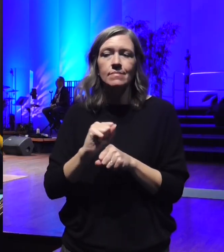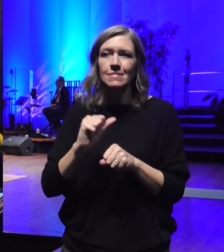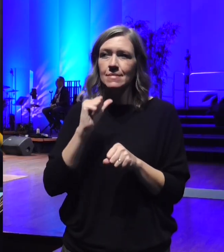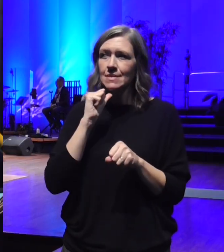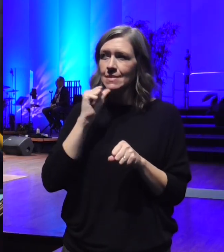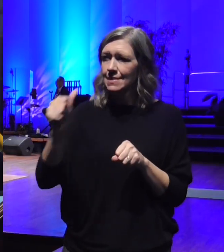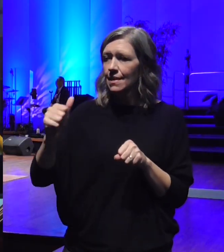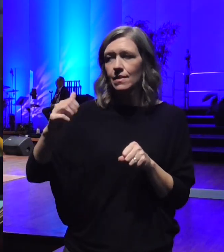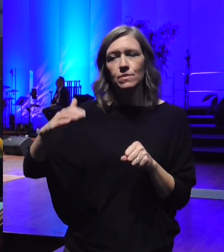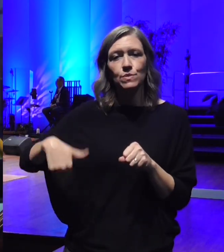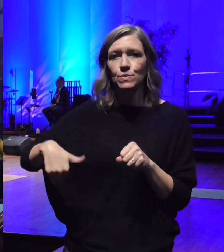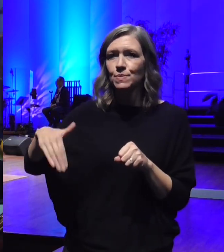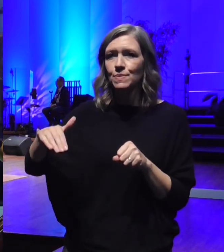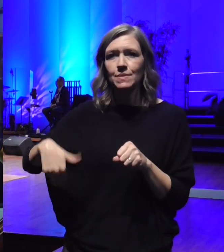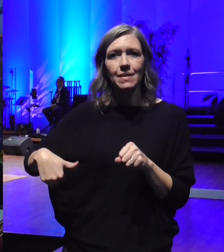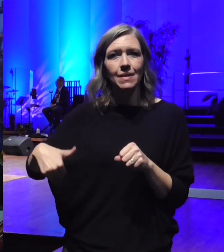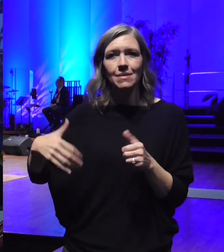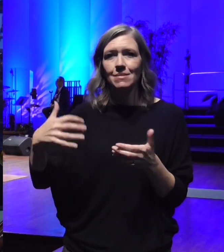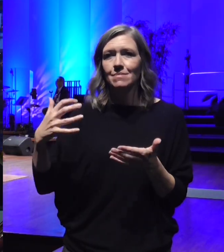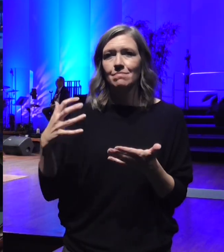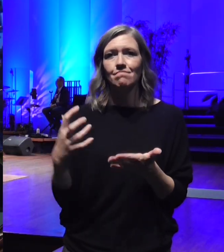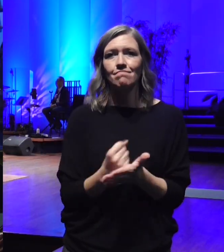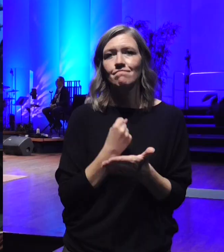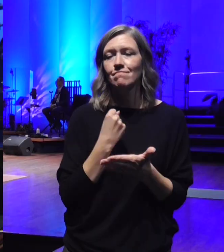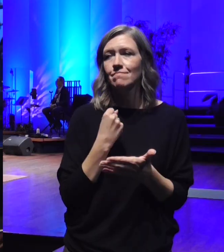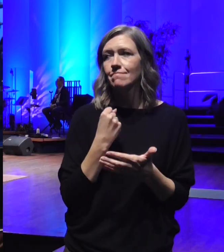too late.